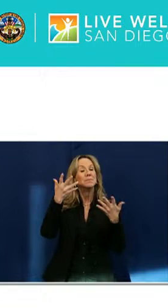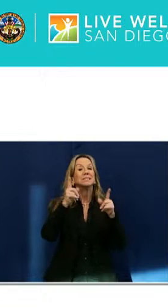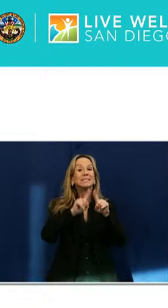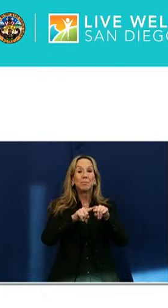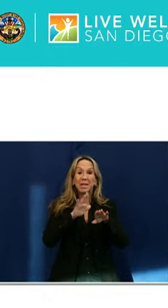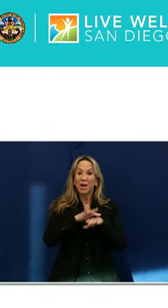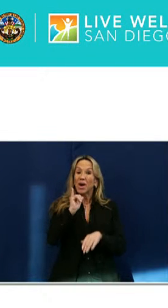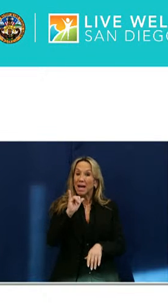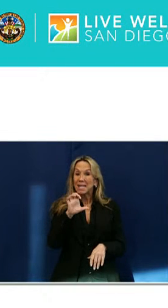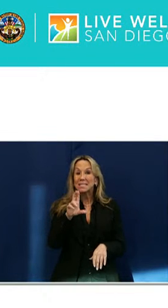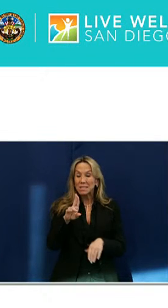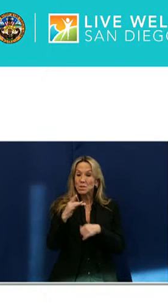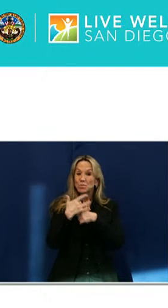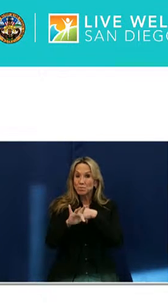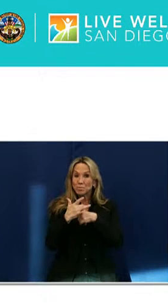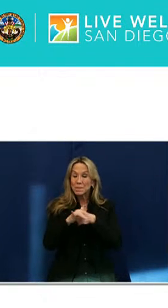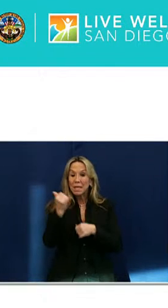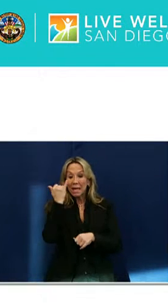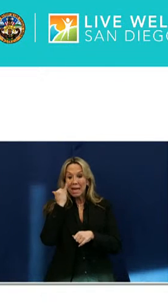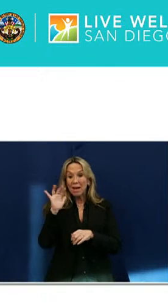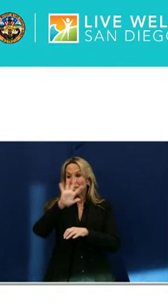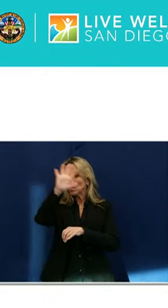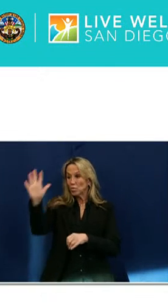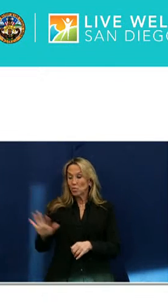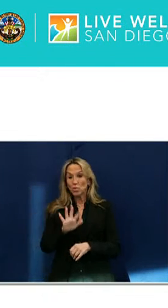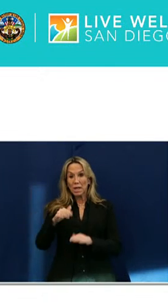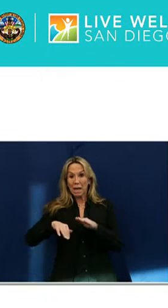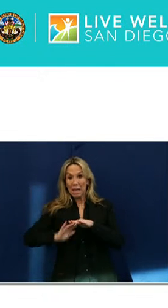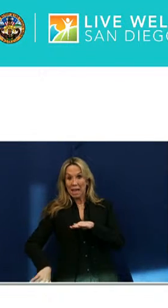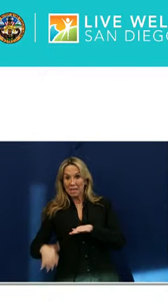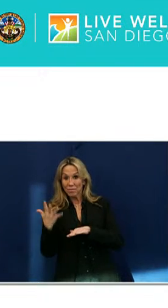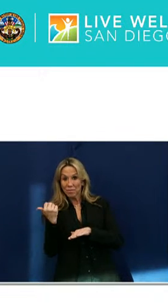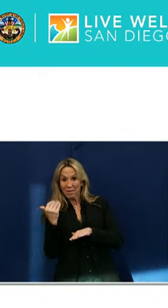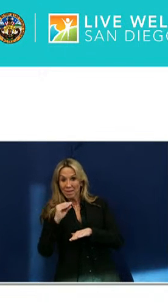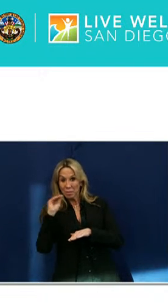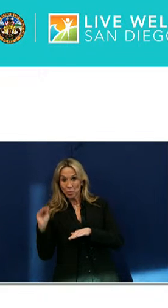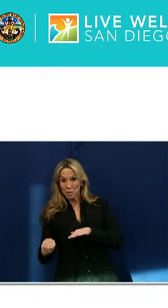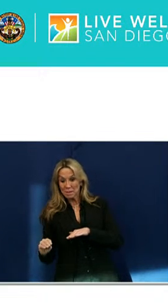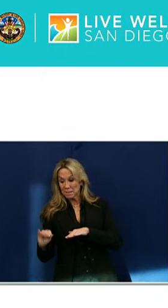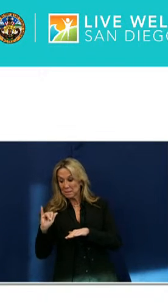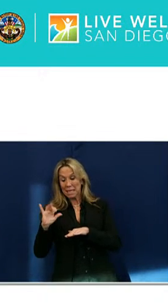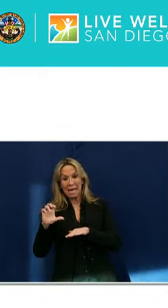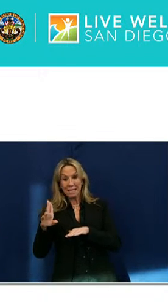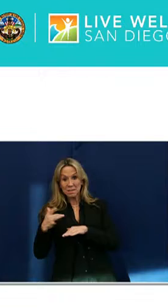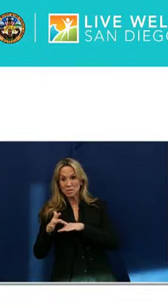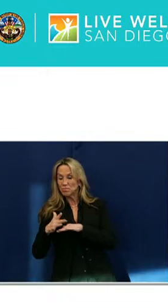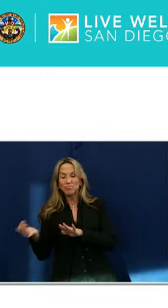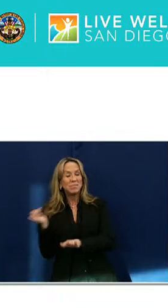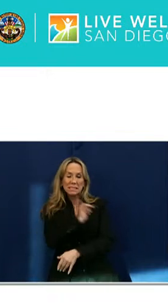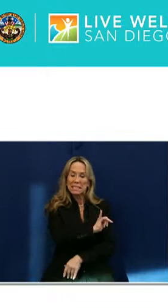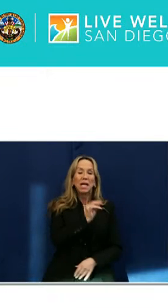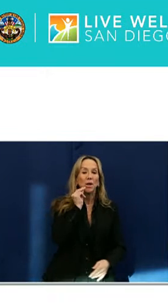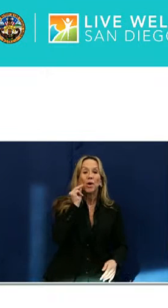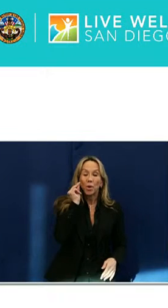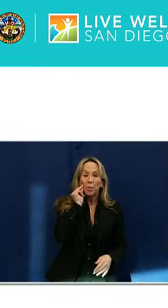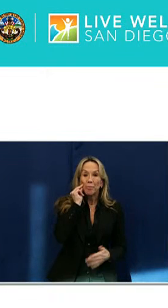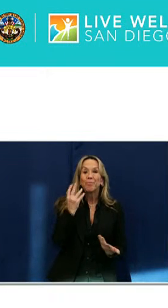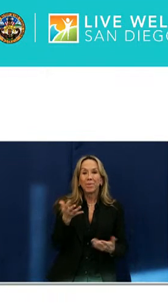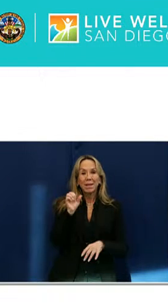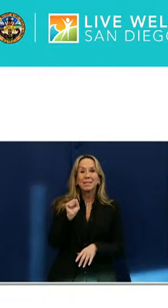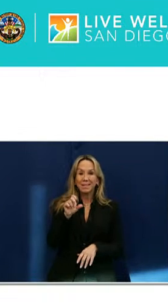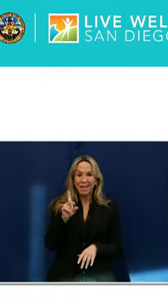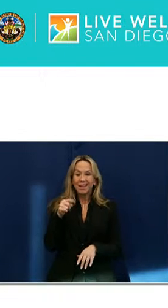15% ICU capacity, then they go into this stay-at-home order, and San Diego